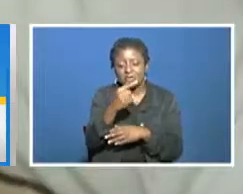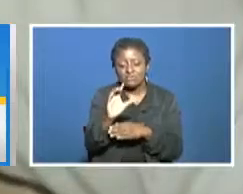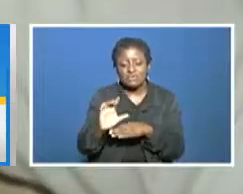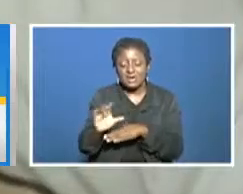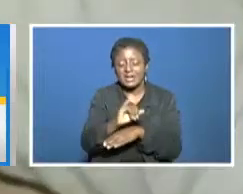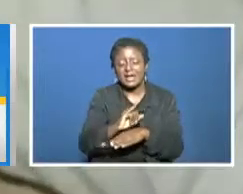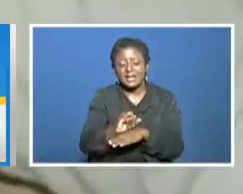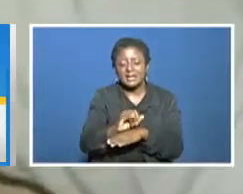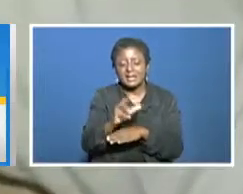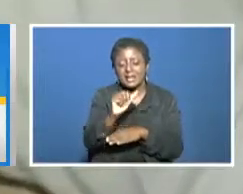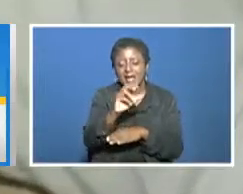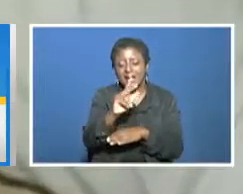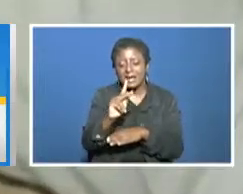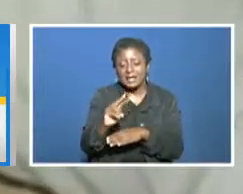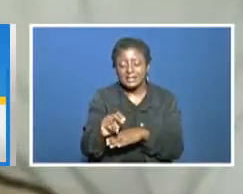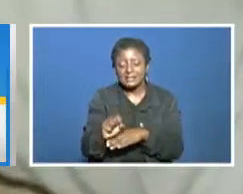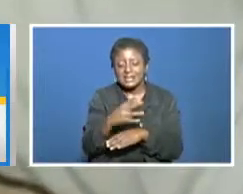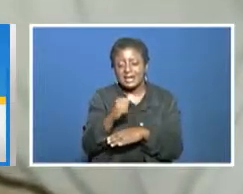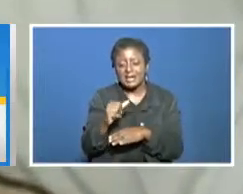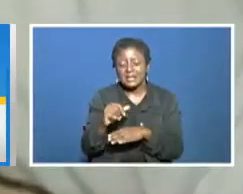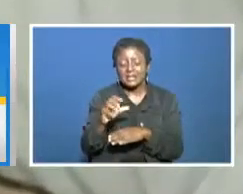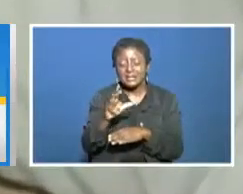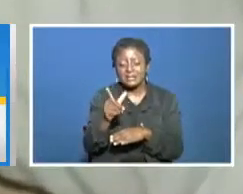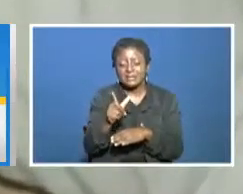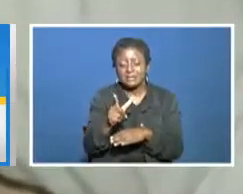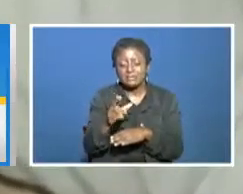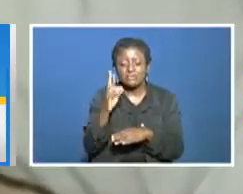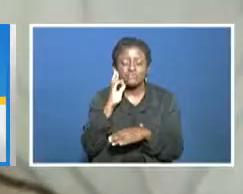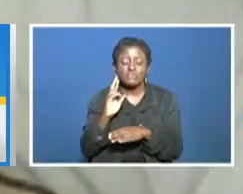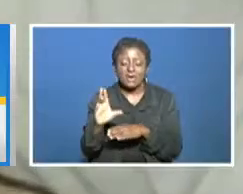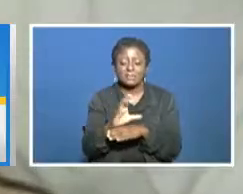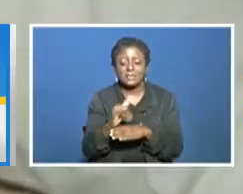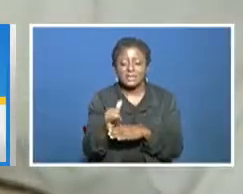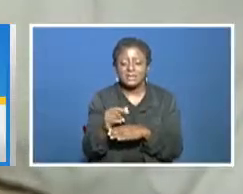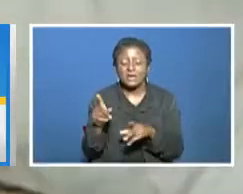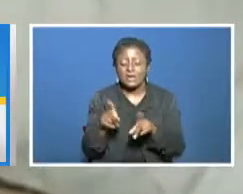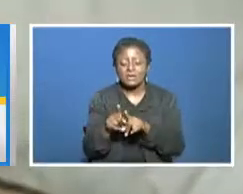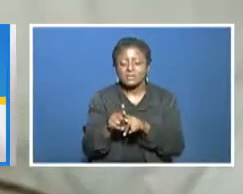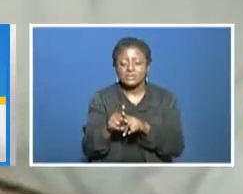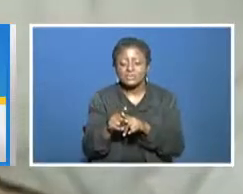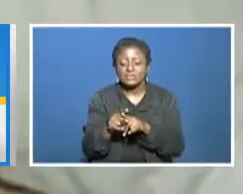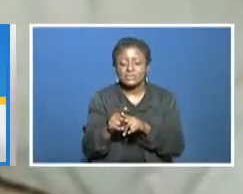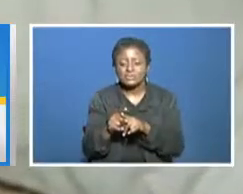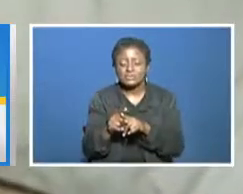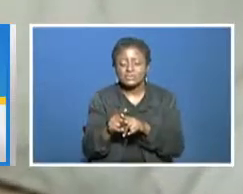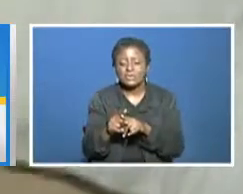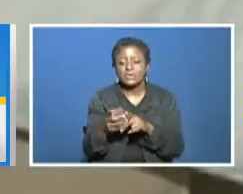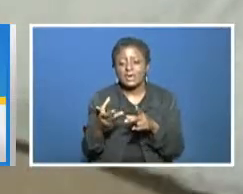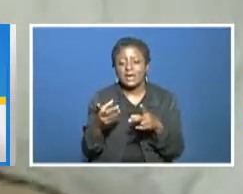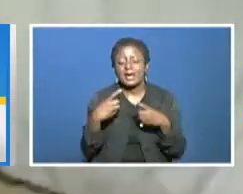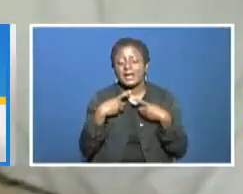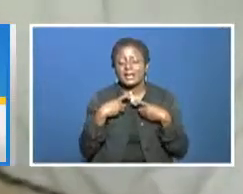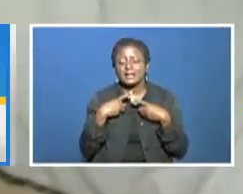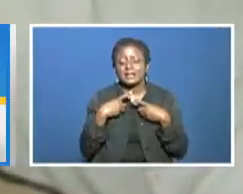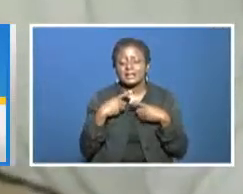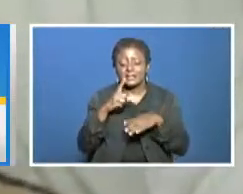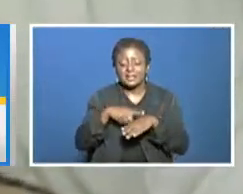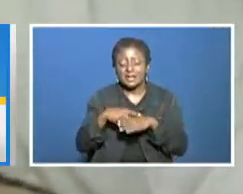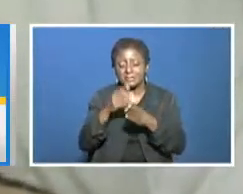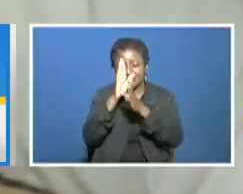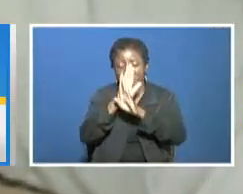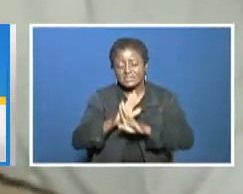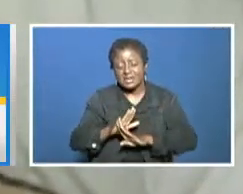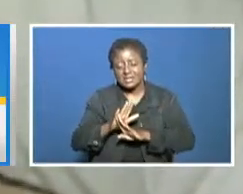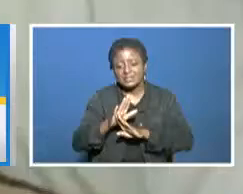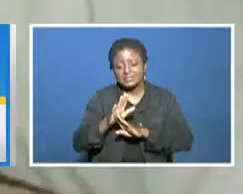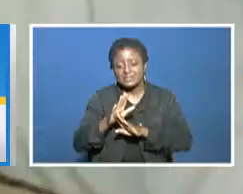Honorable Vernon Simonet. The parliamentarians also observed a moment of silence for the Inagua native who also served as a former Minister of